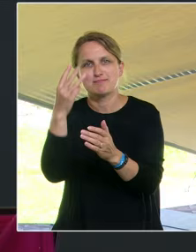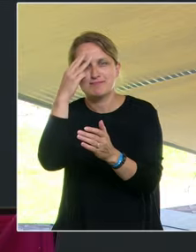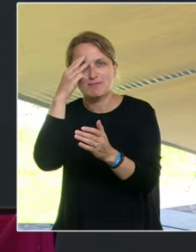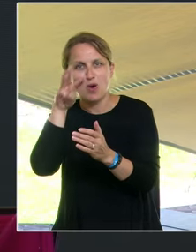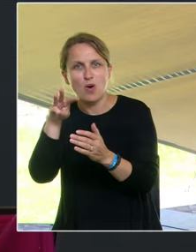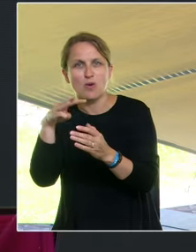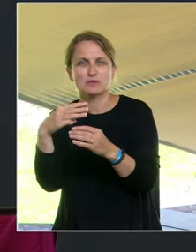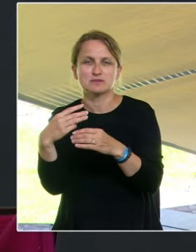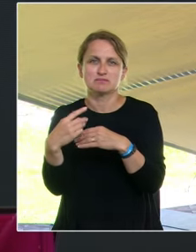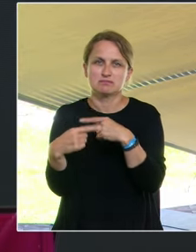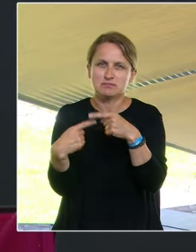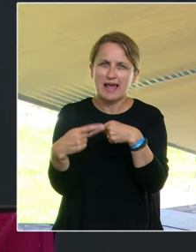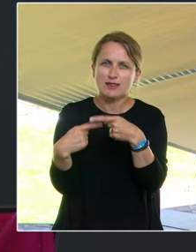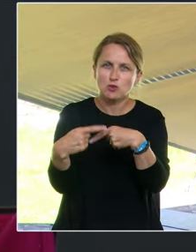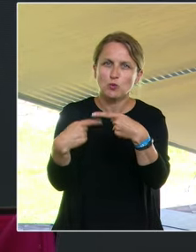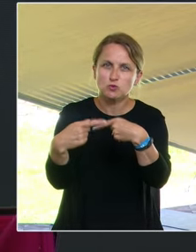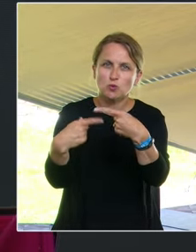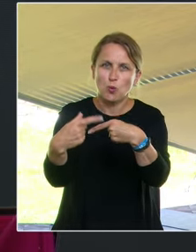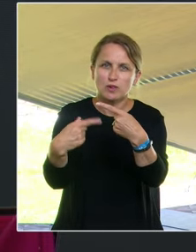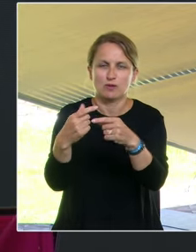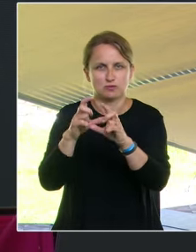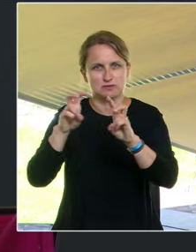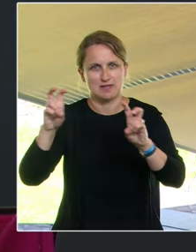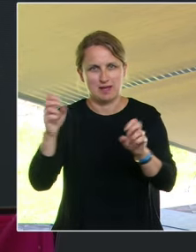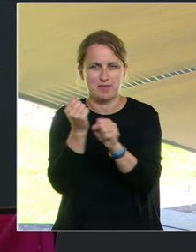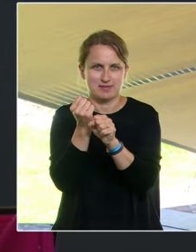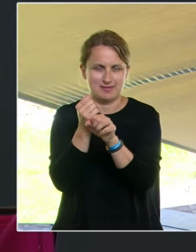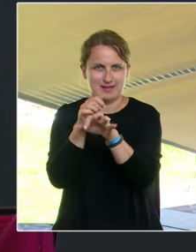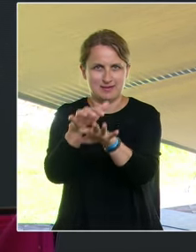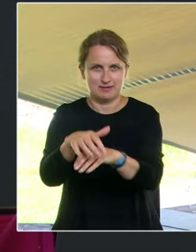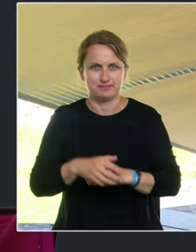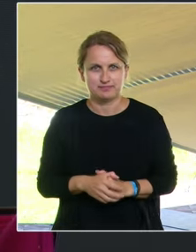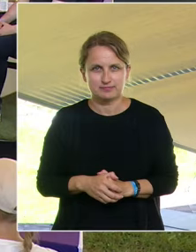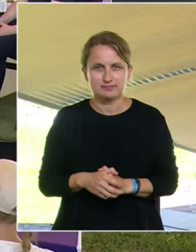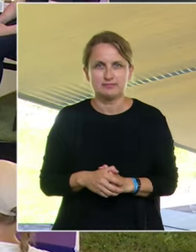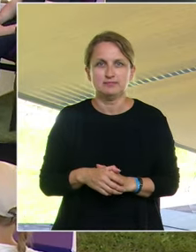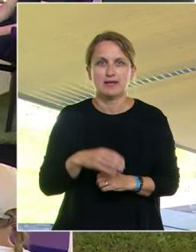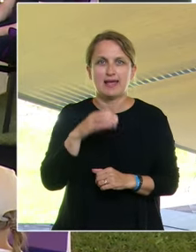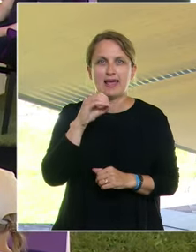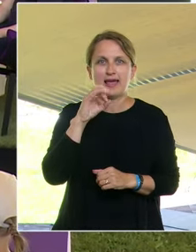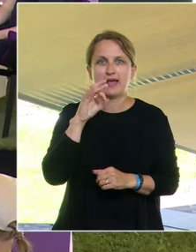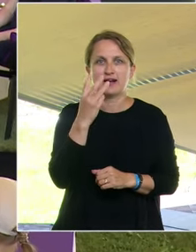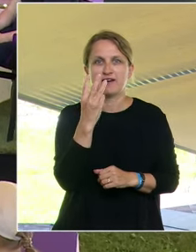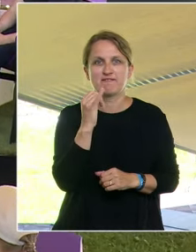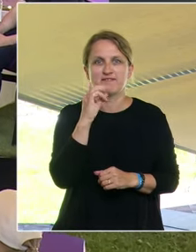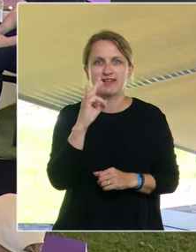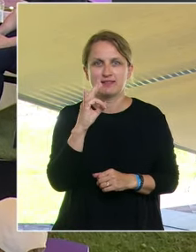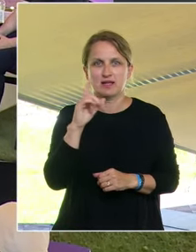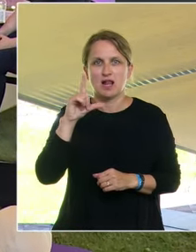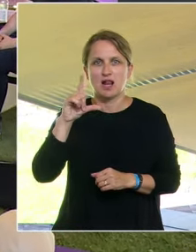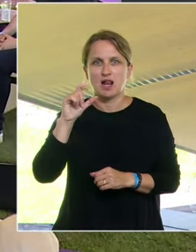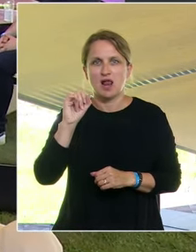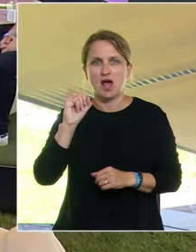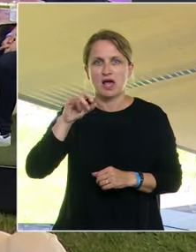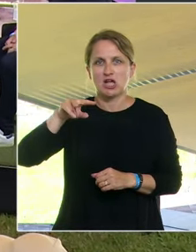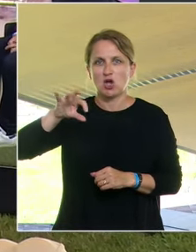about those topics, we're going to definitely talk with Sten as well. Erwin Laiho, trying to pronounce names correctly,